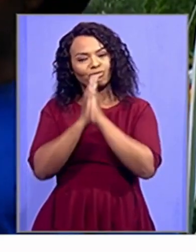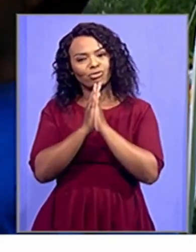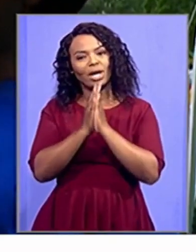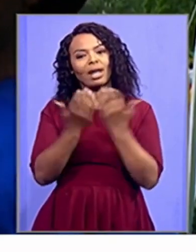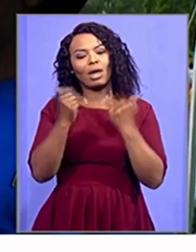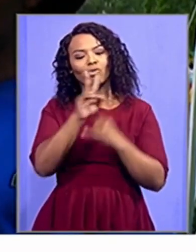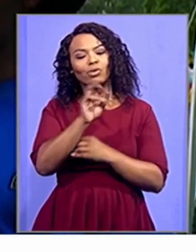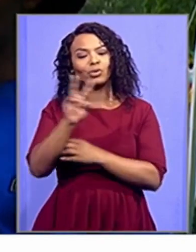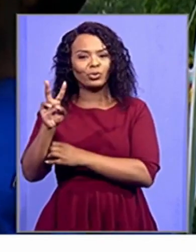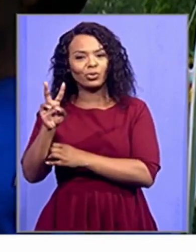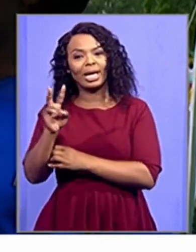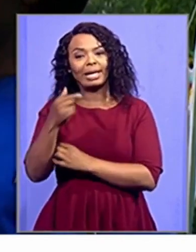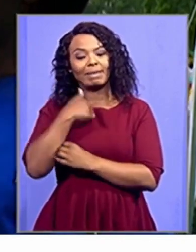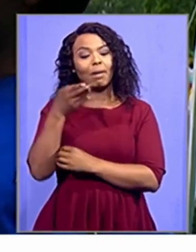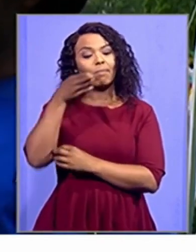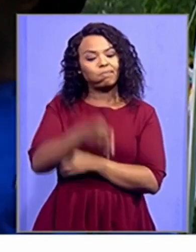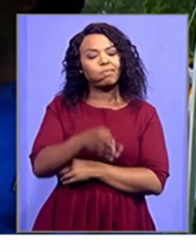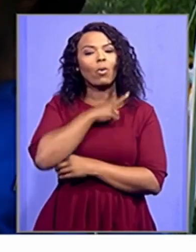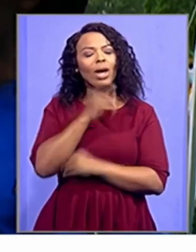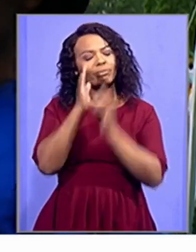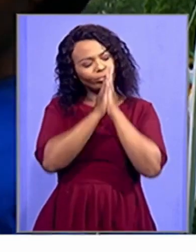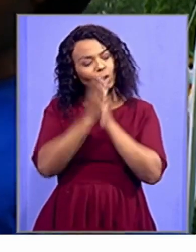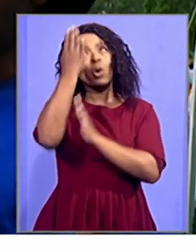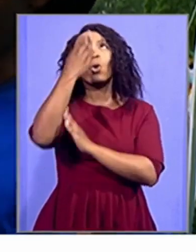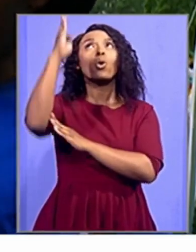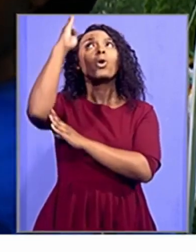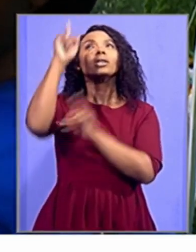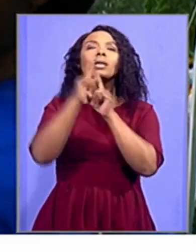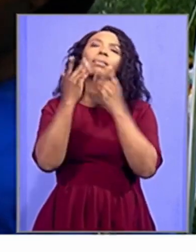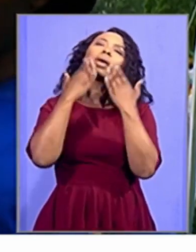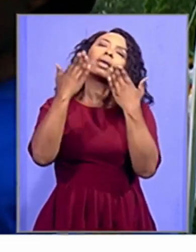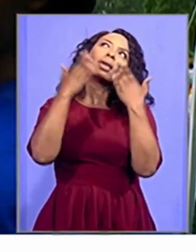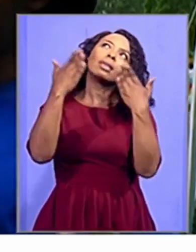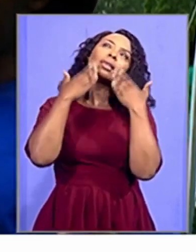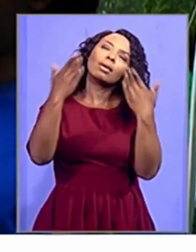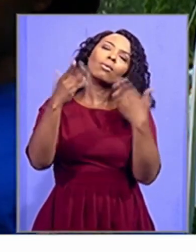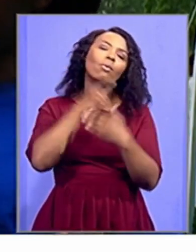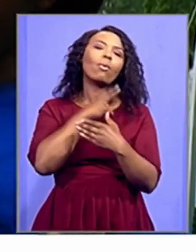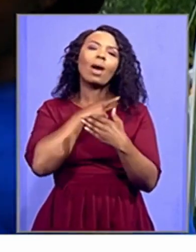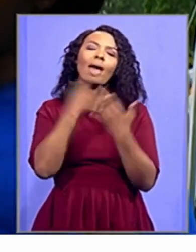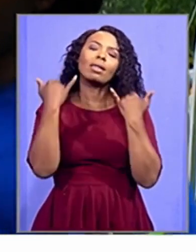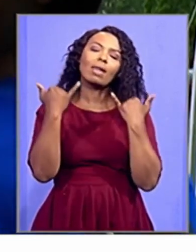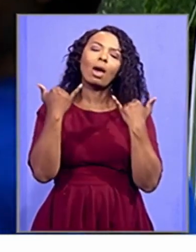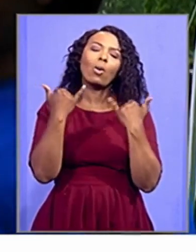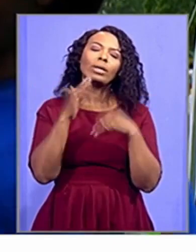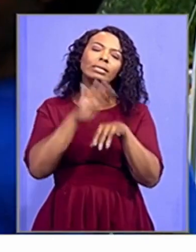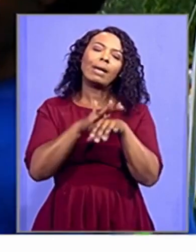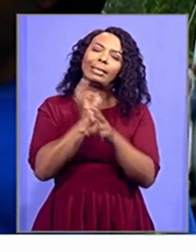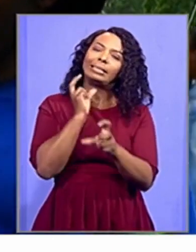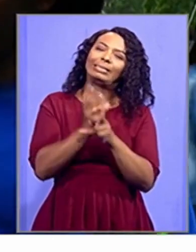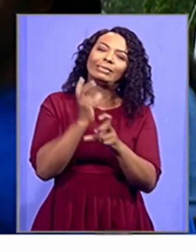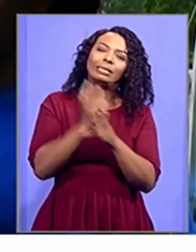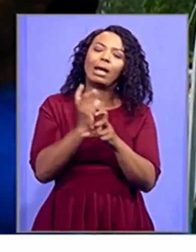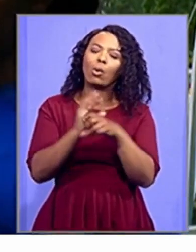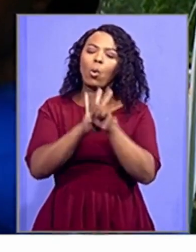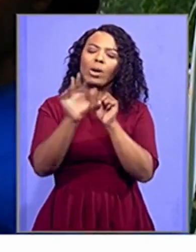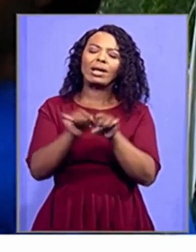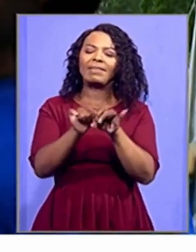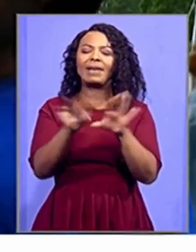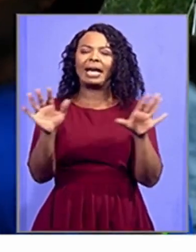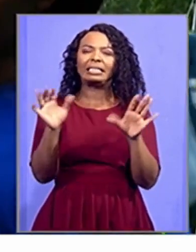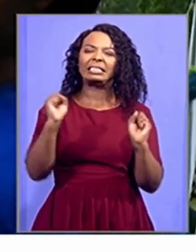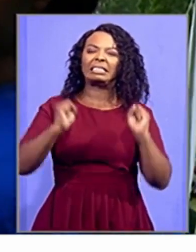tlile mo kudu e le o rapela modimo lo leboa gore re kgonne o feta luba la COVID-19